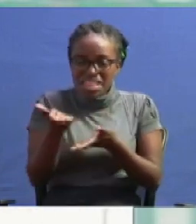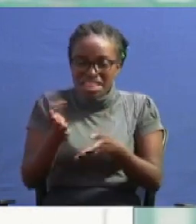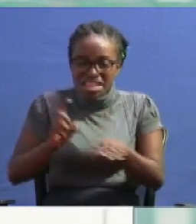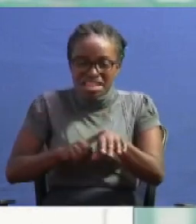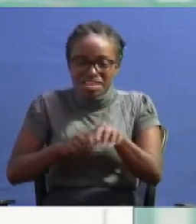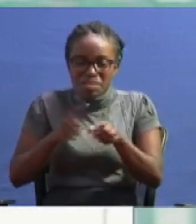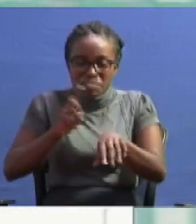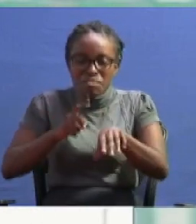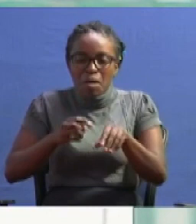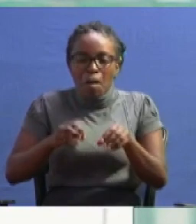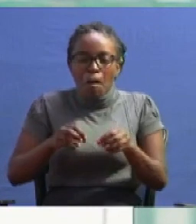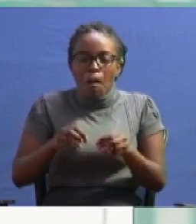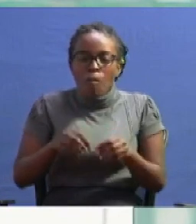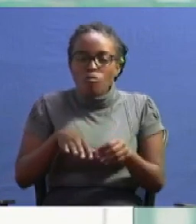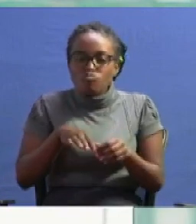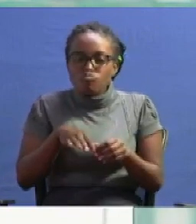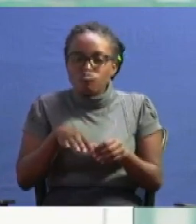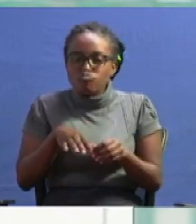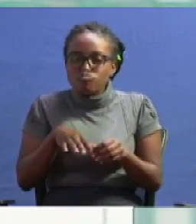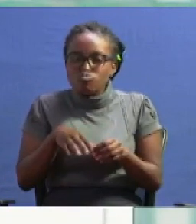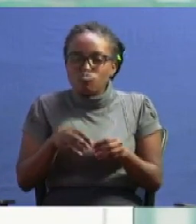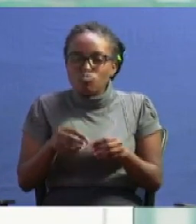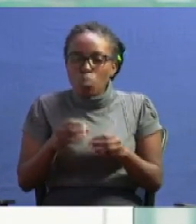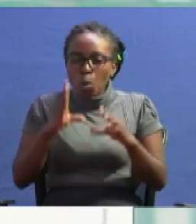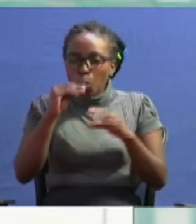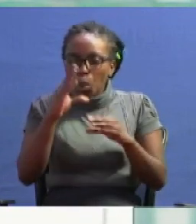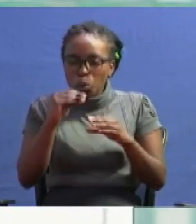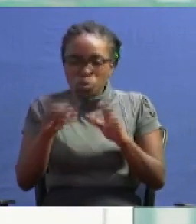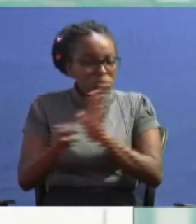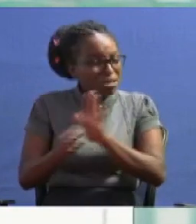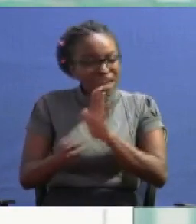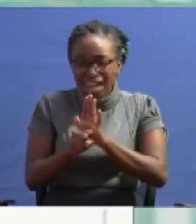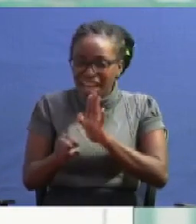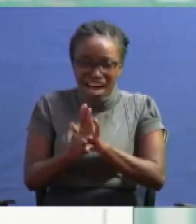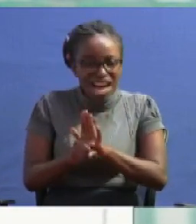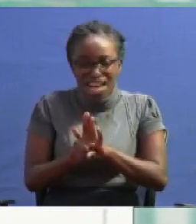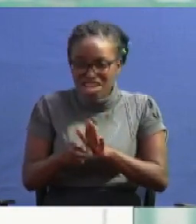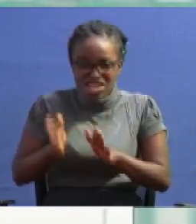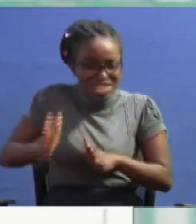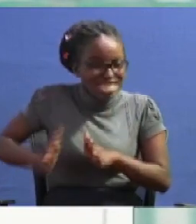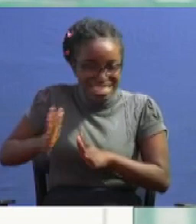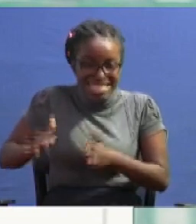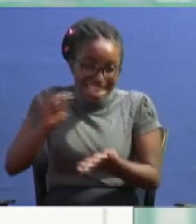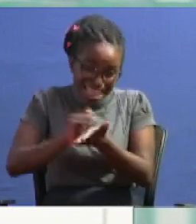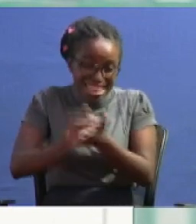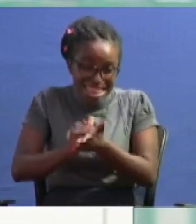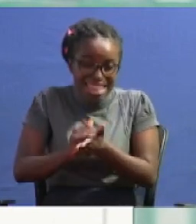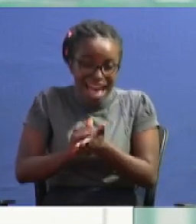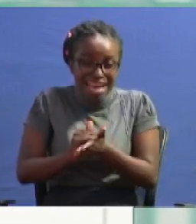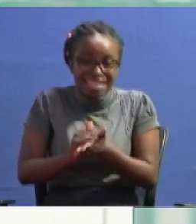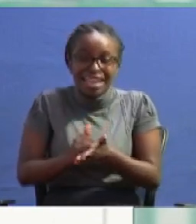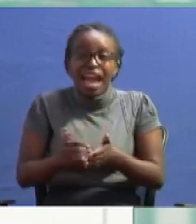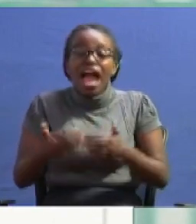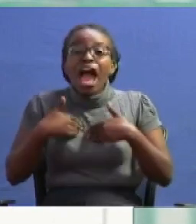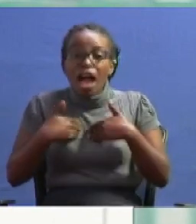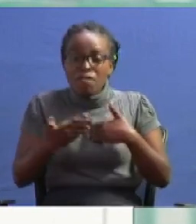remember that Raila Odinga speaks, pretty much for that side. All right. And by having him by his side, if he is able to convince